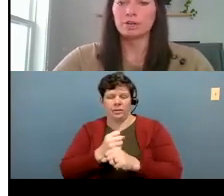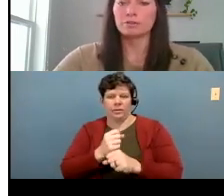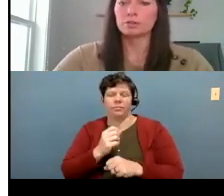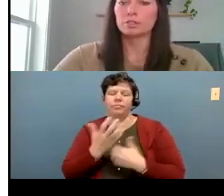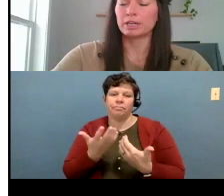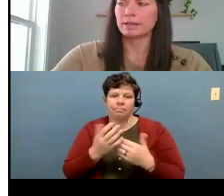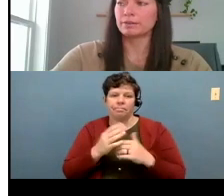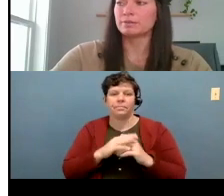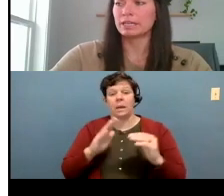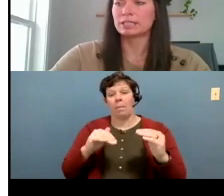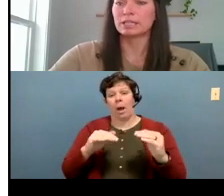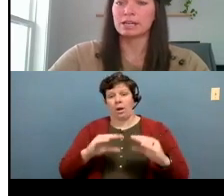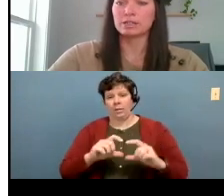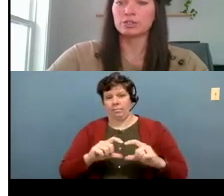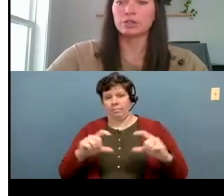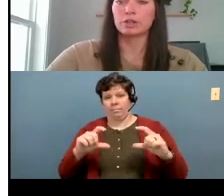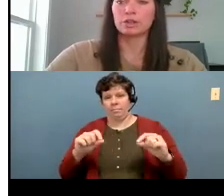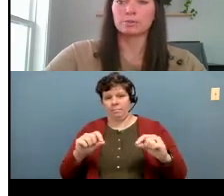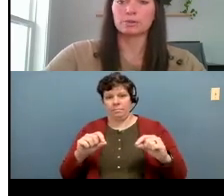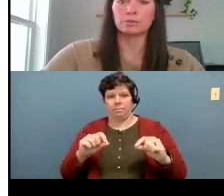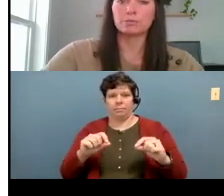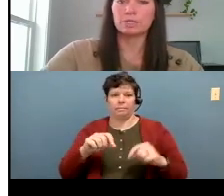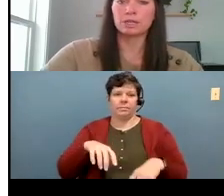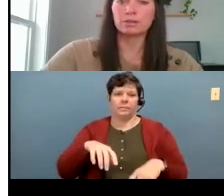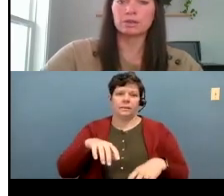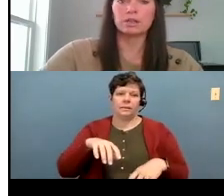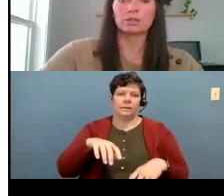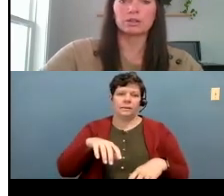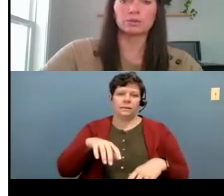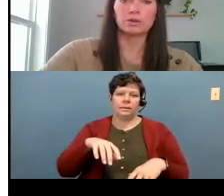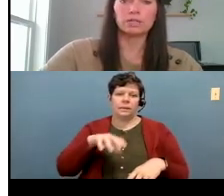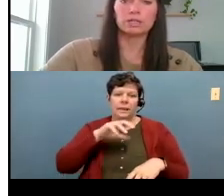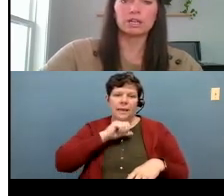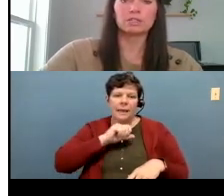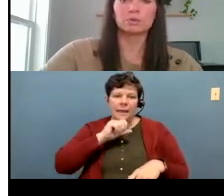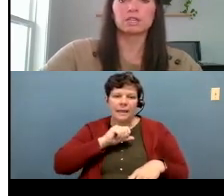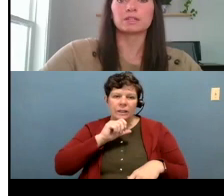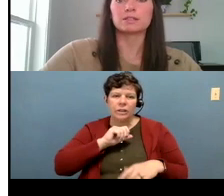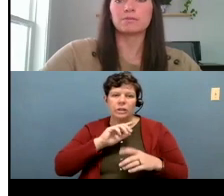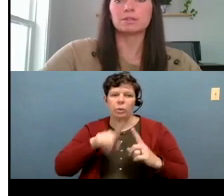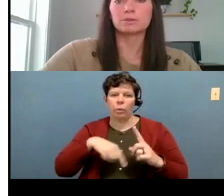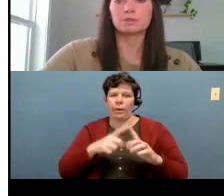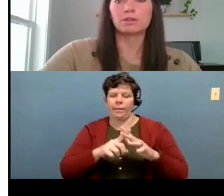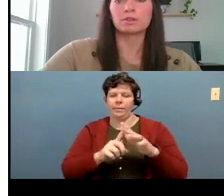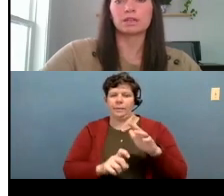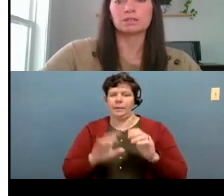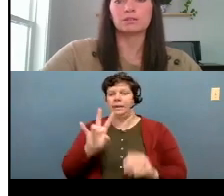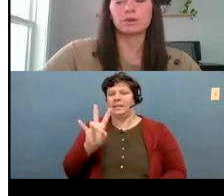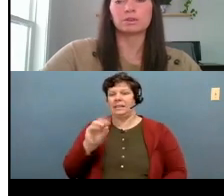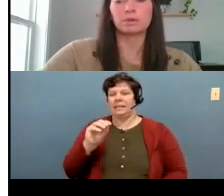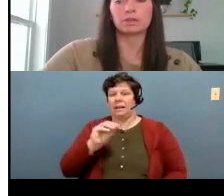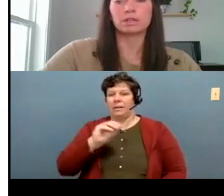bottom graph shows the breakdown of sex and age the person went missing. So currently in NamUs, we're seeing that 70% of the